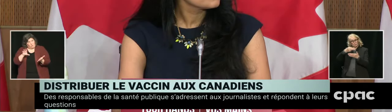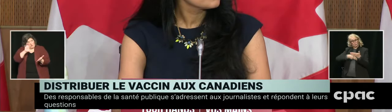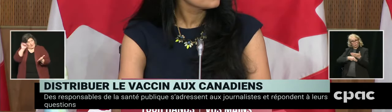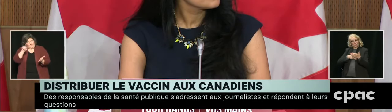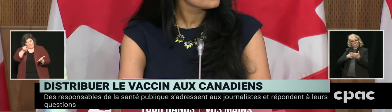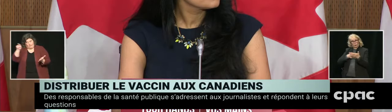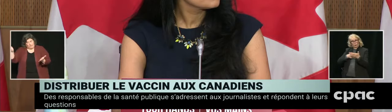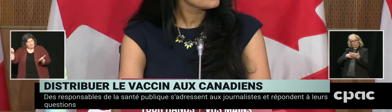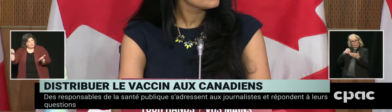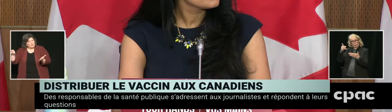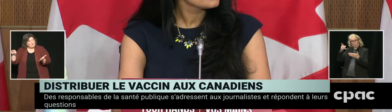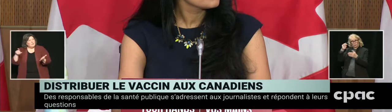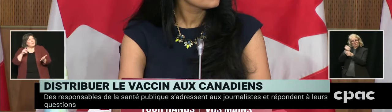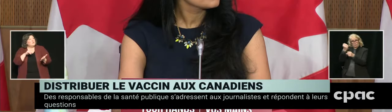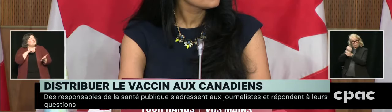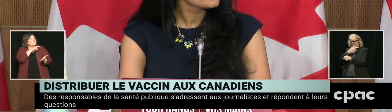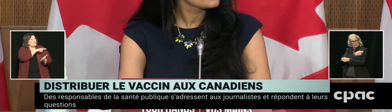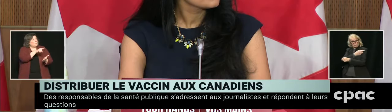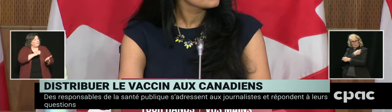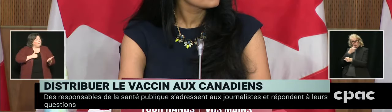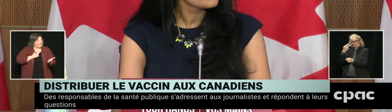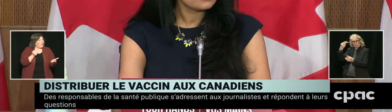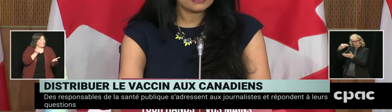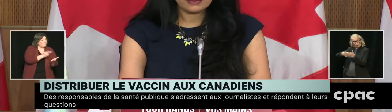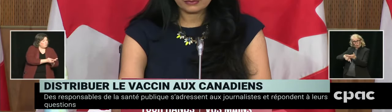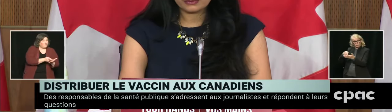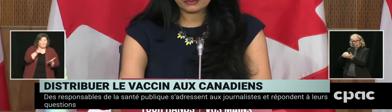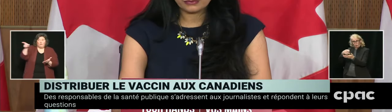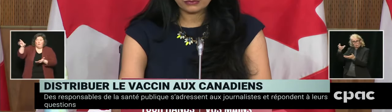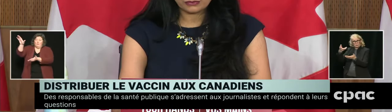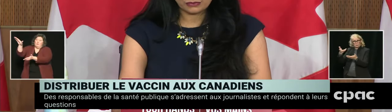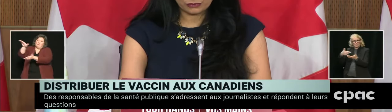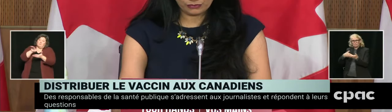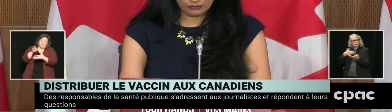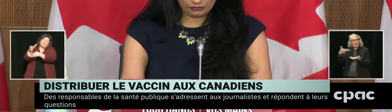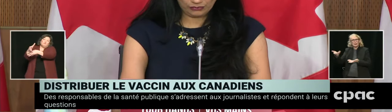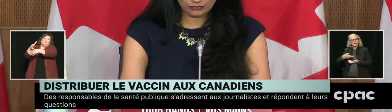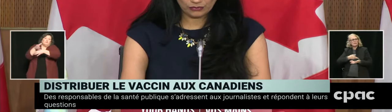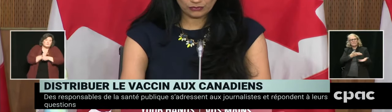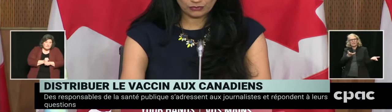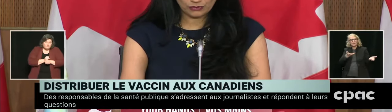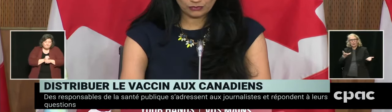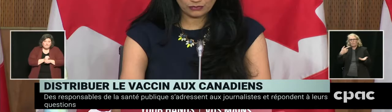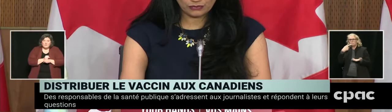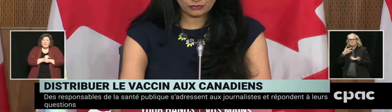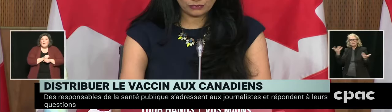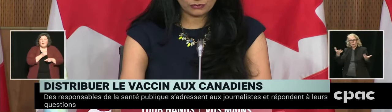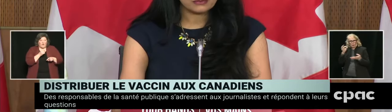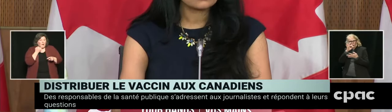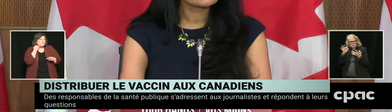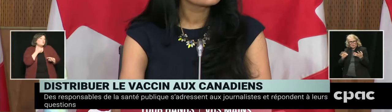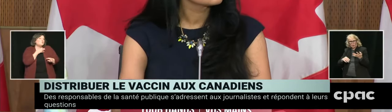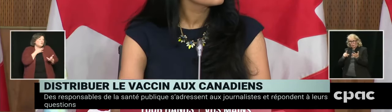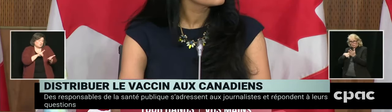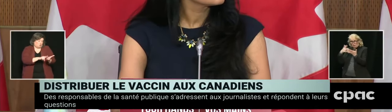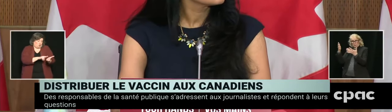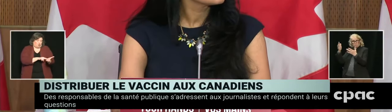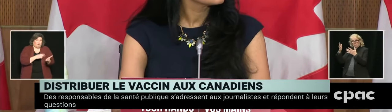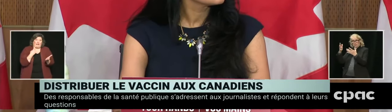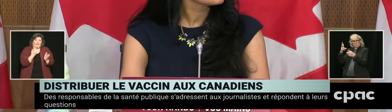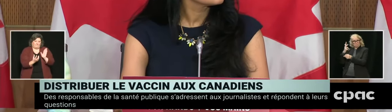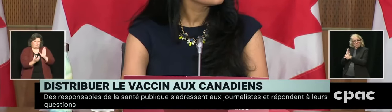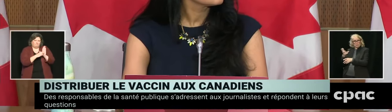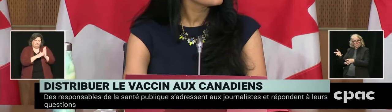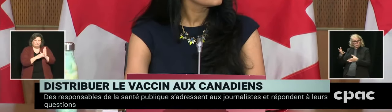about delivery once approval is granted. Are there any conditions in there about when and how much of our initial orders have to